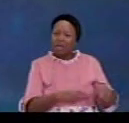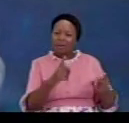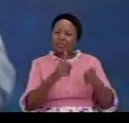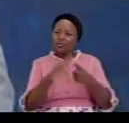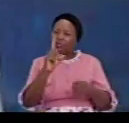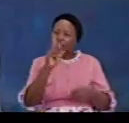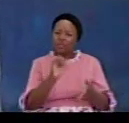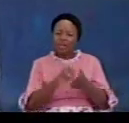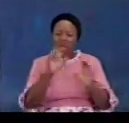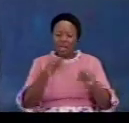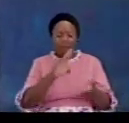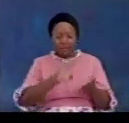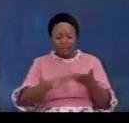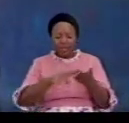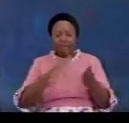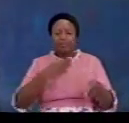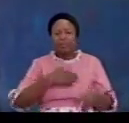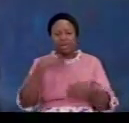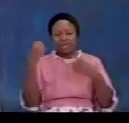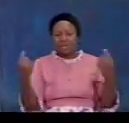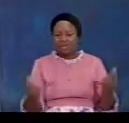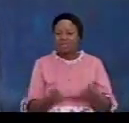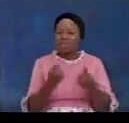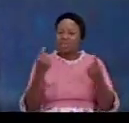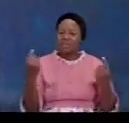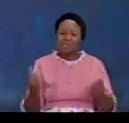can forgive my sin.